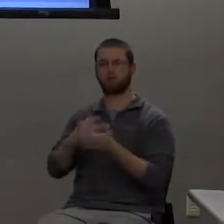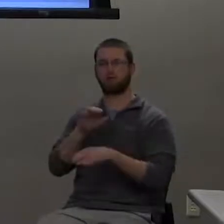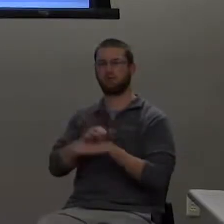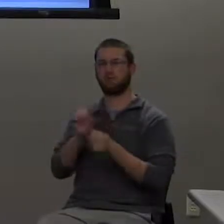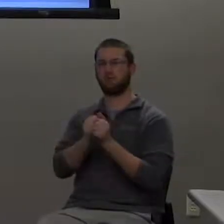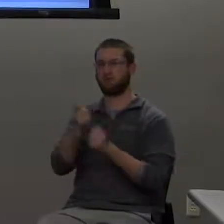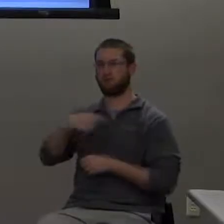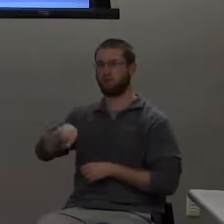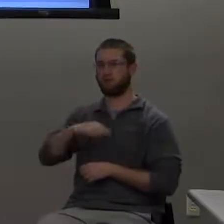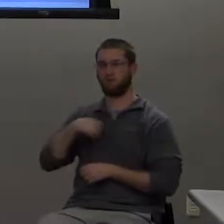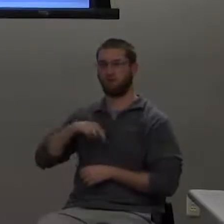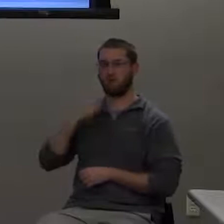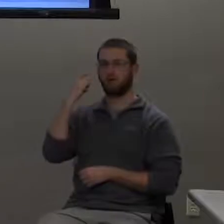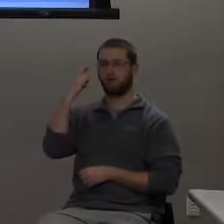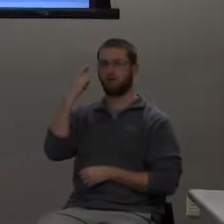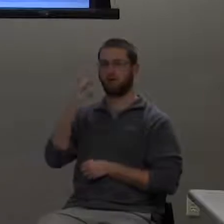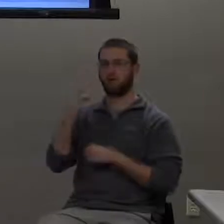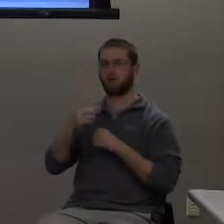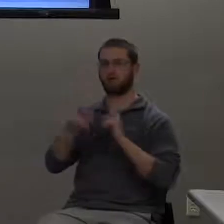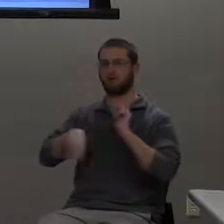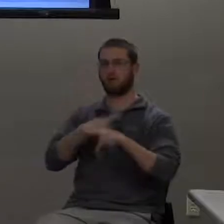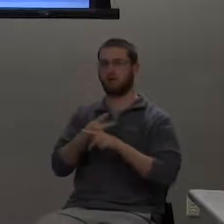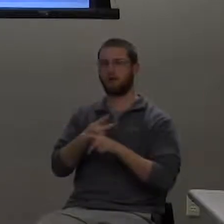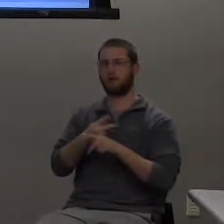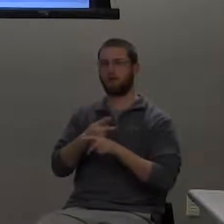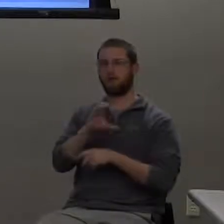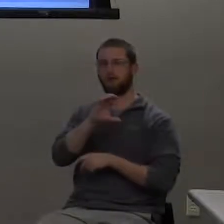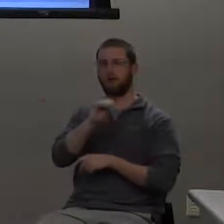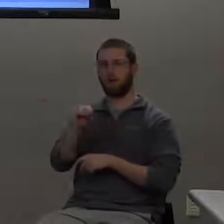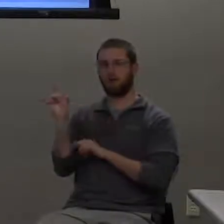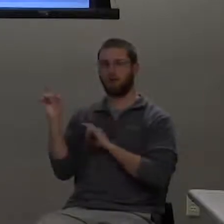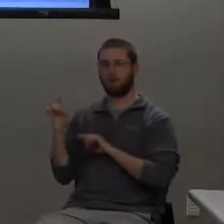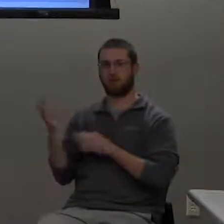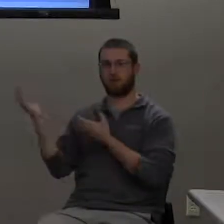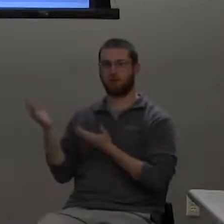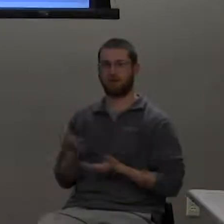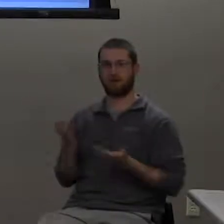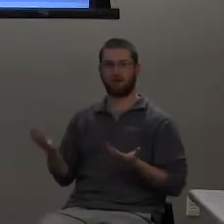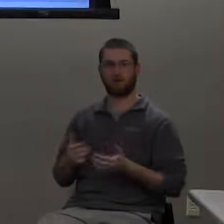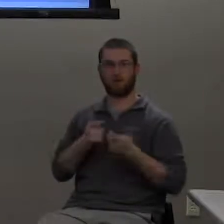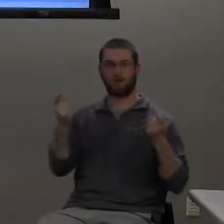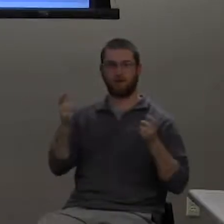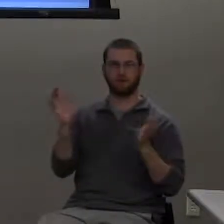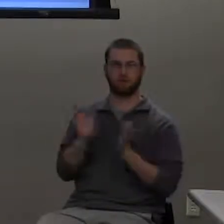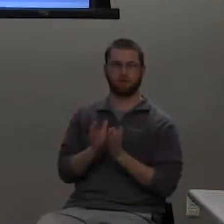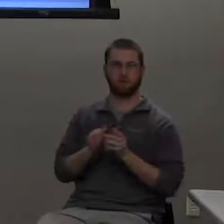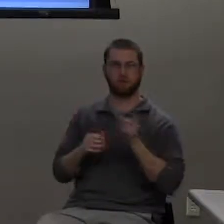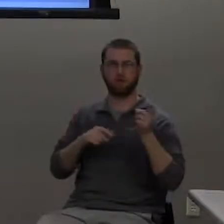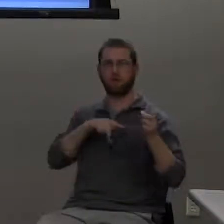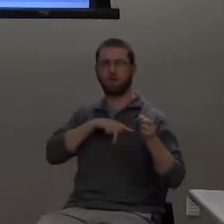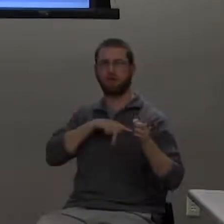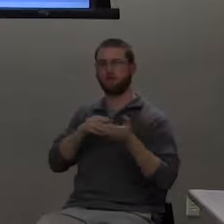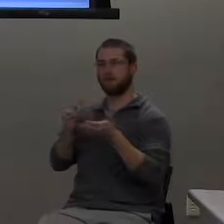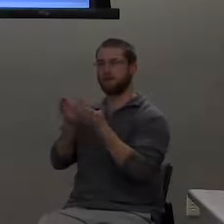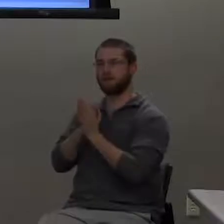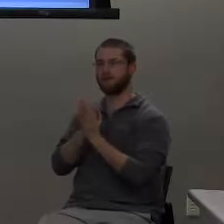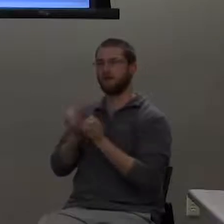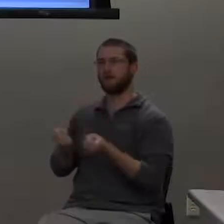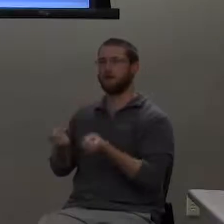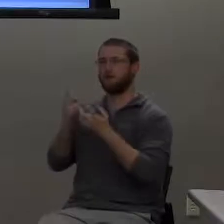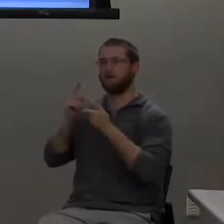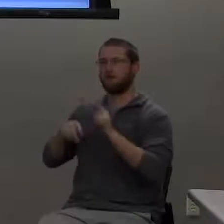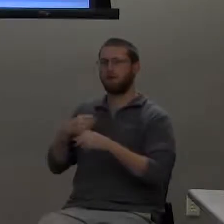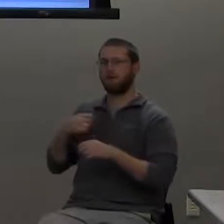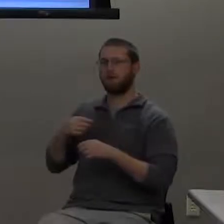is we have to be realistic about the scale of the type of company that we bring into the community. And yes? Is there any way to quantify the number of people that